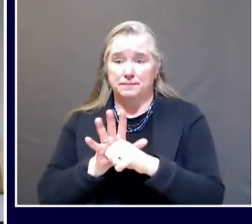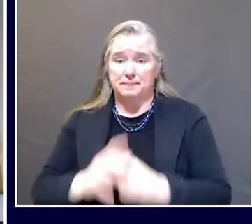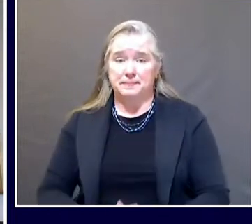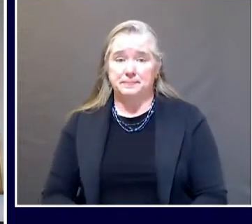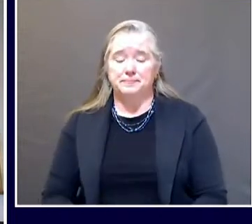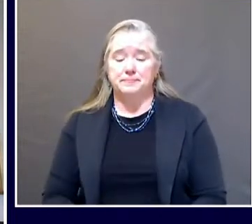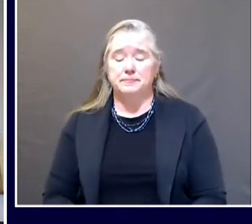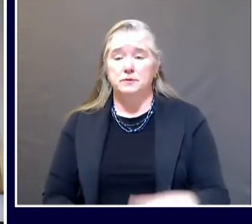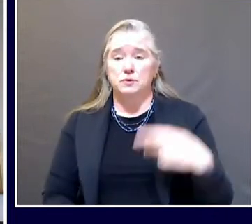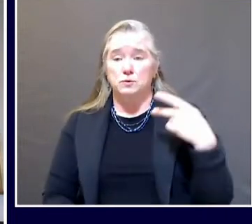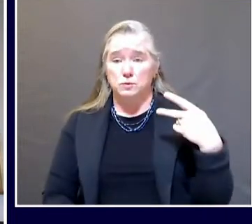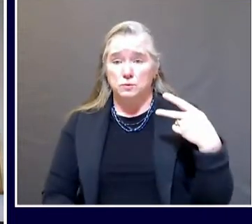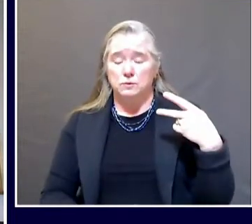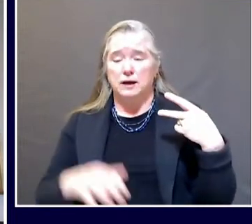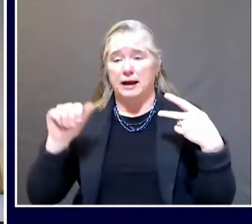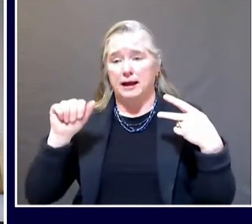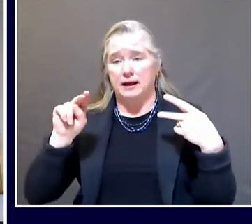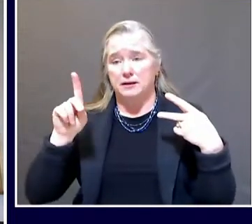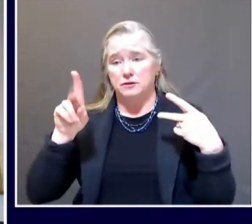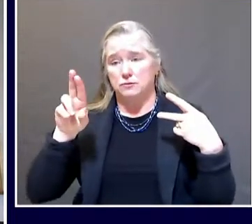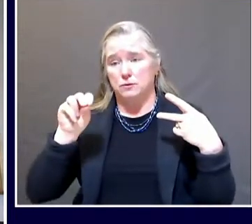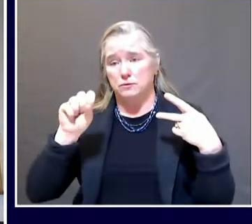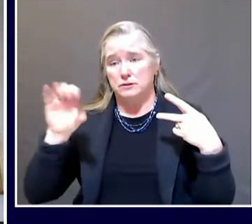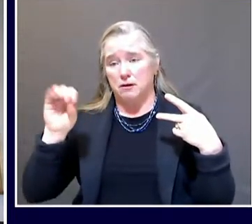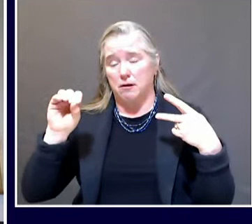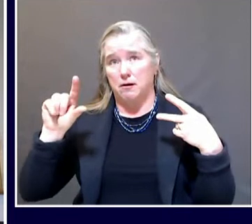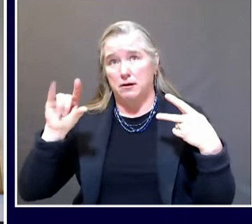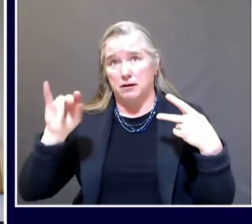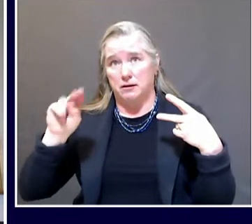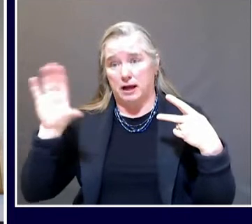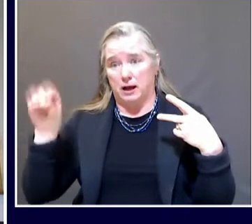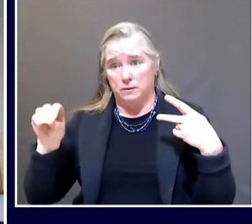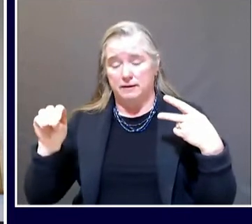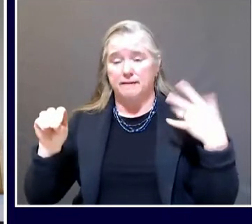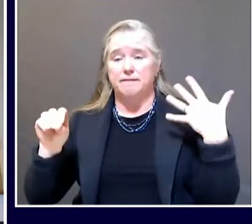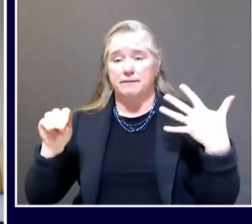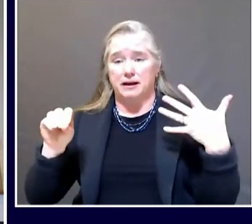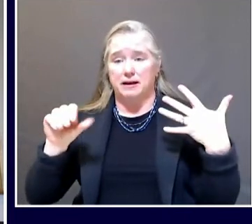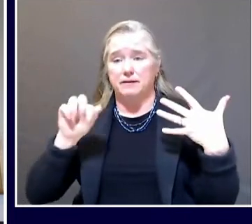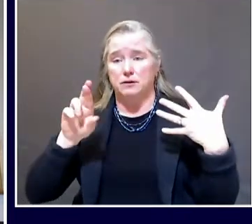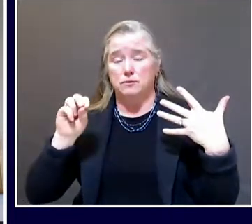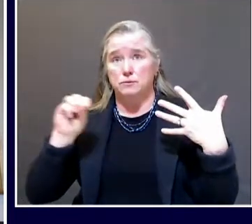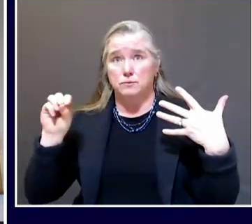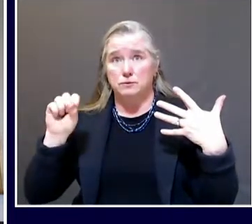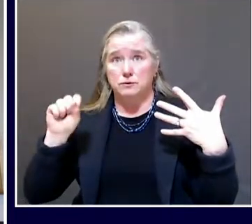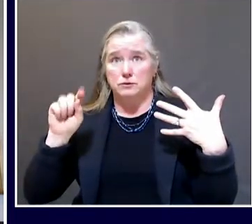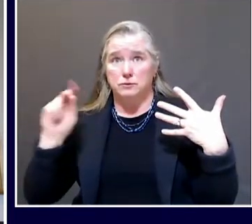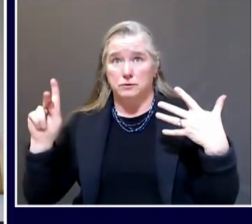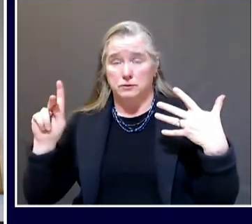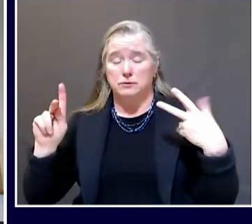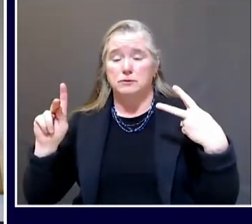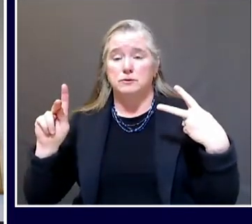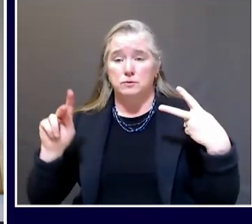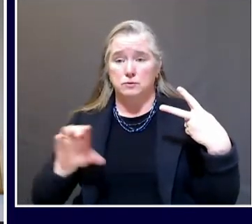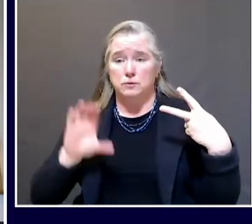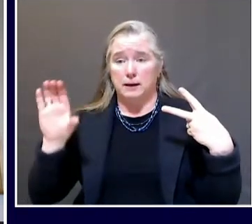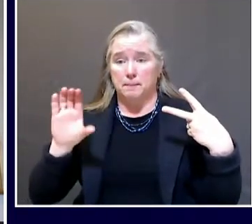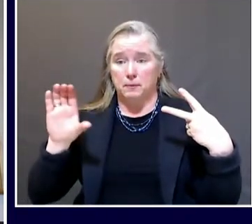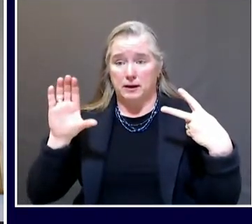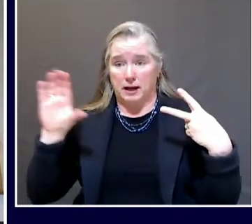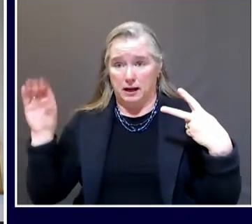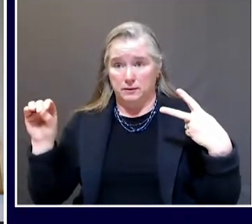were residents of Androscoggin County, 5 were residents of Aroostook County, 2 of Cumberland